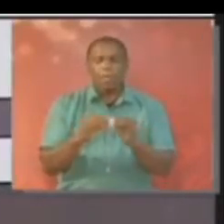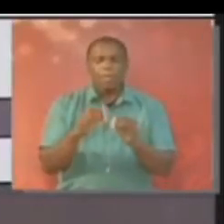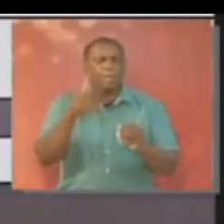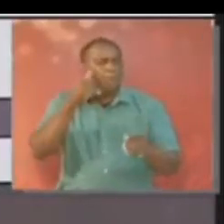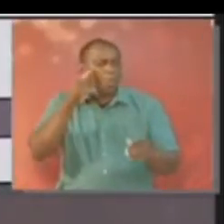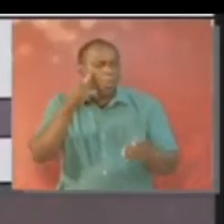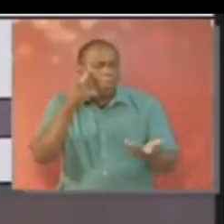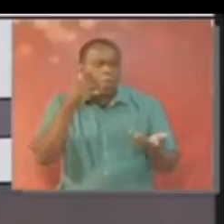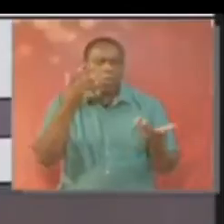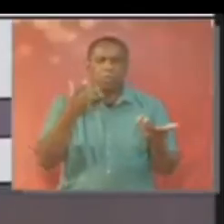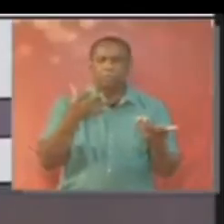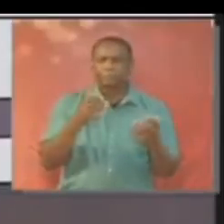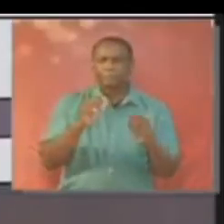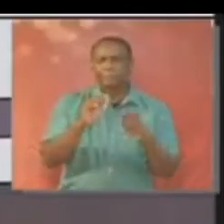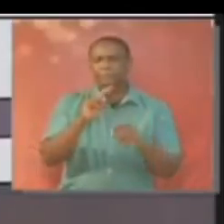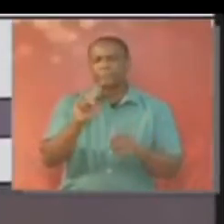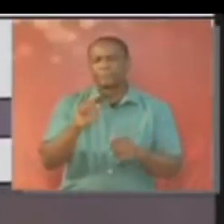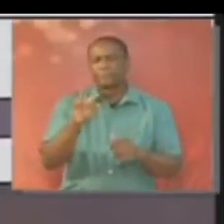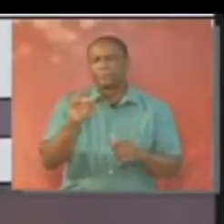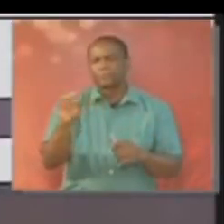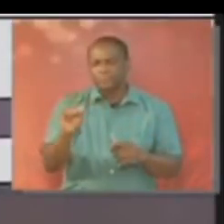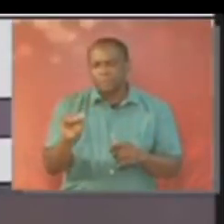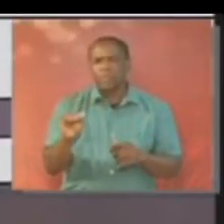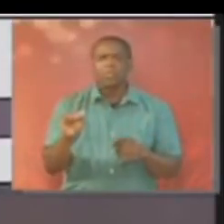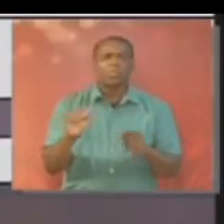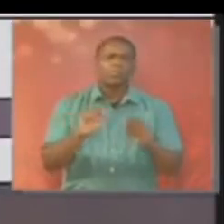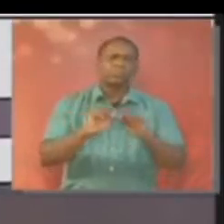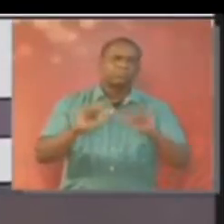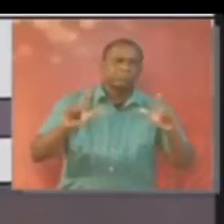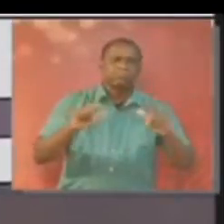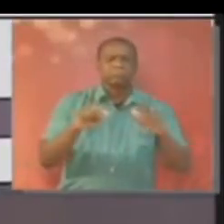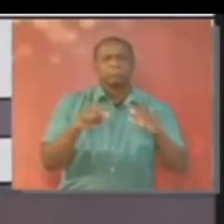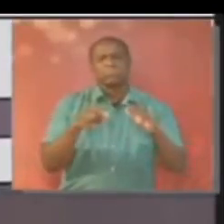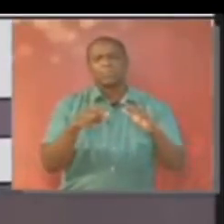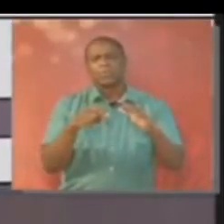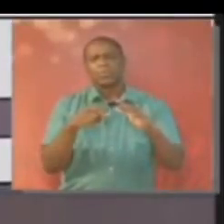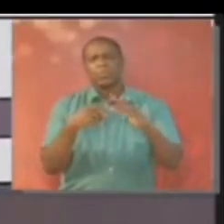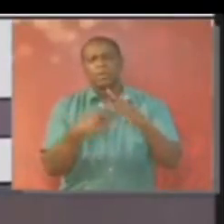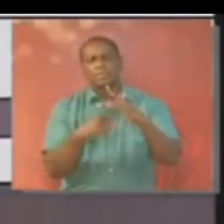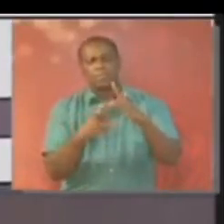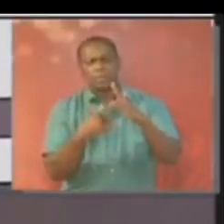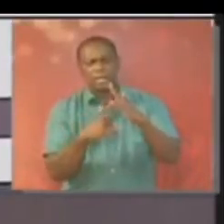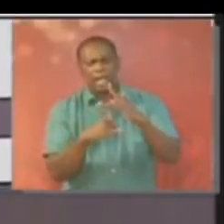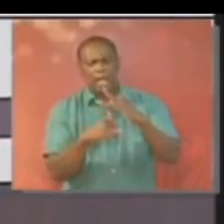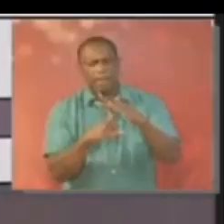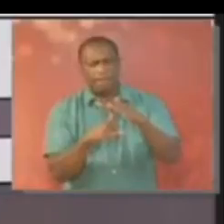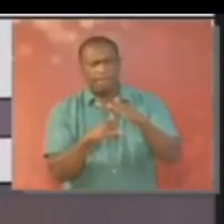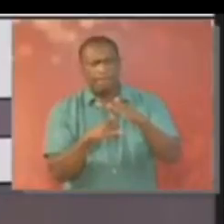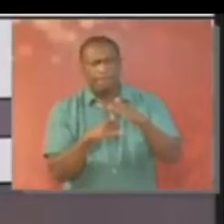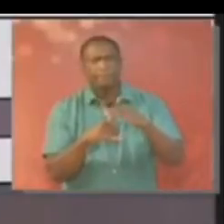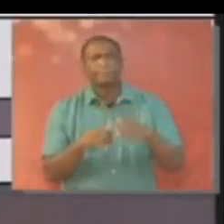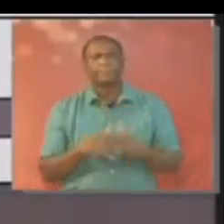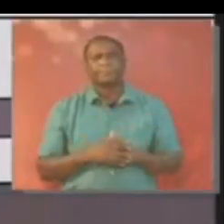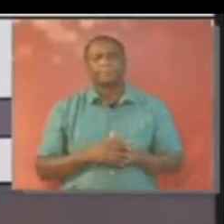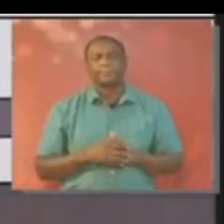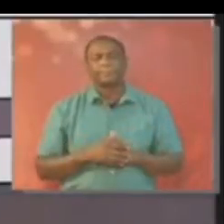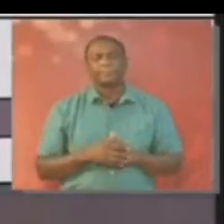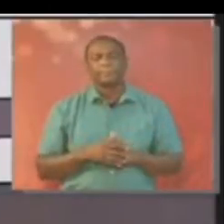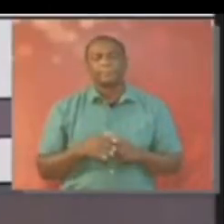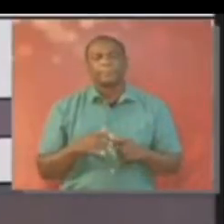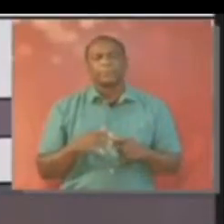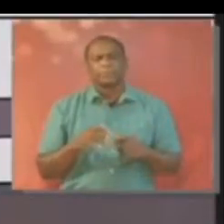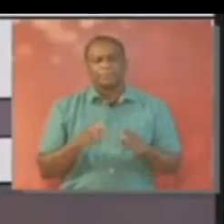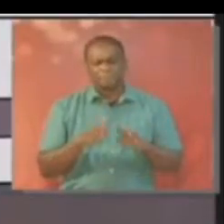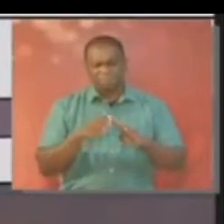video, Zoom. I mean, there are so many ways for kids to connect via the online platform. But, of course, while we're